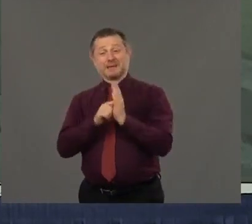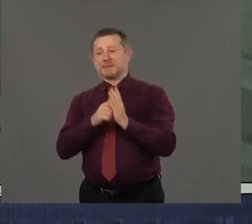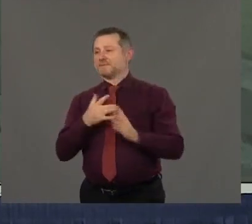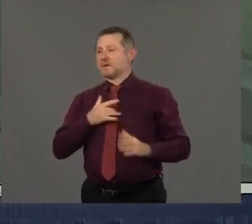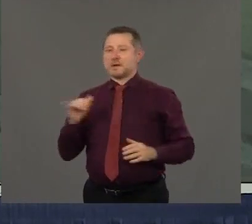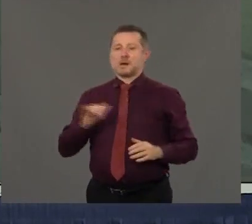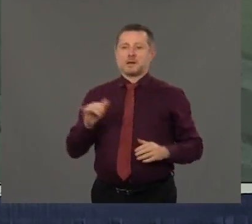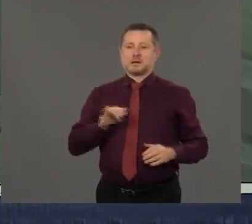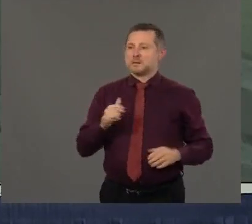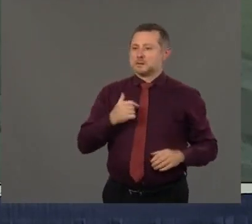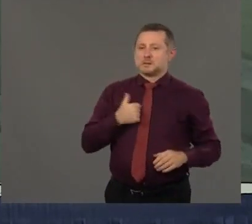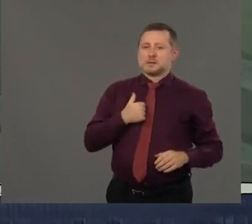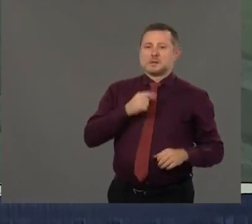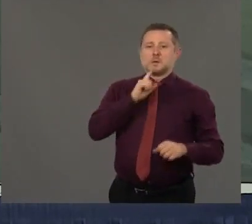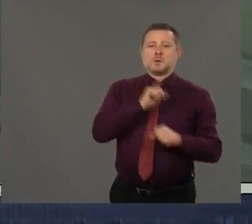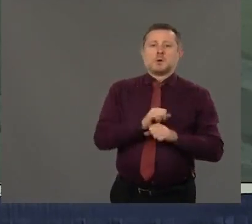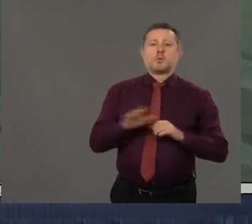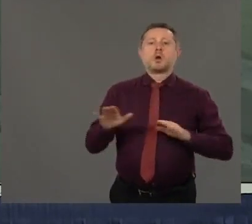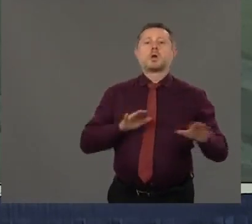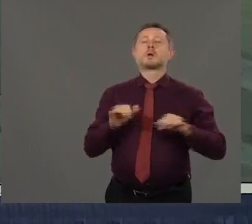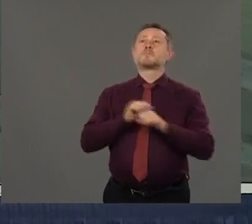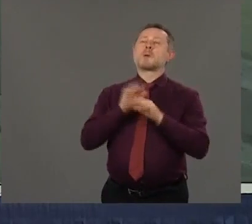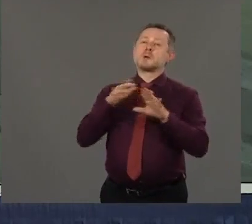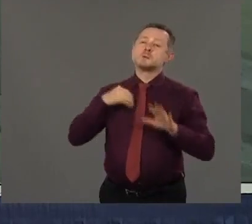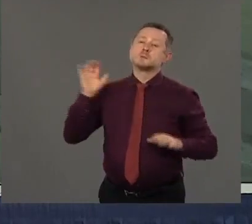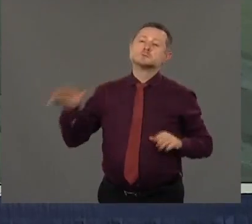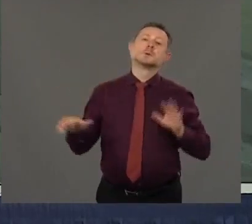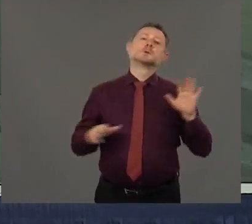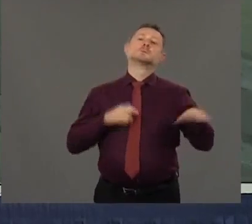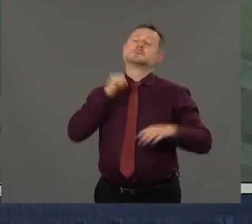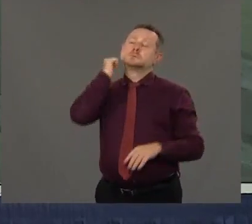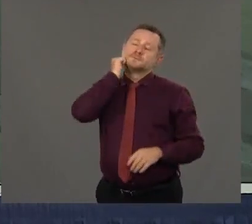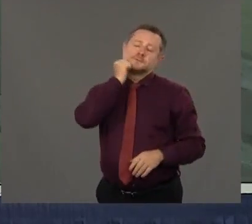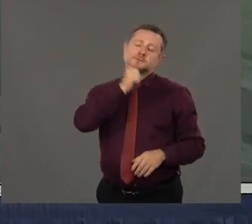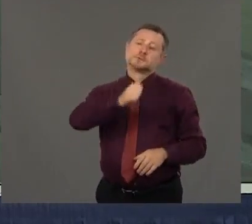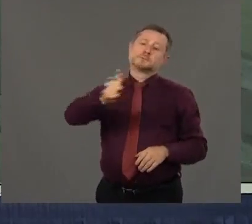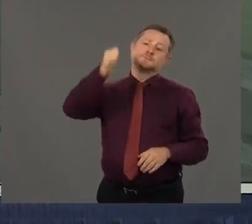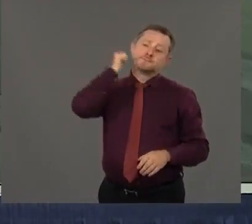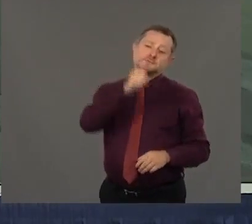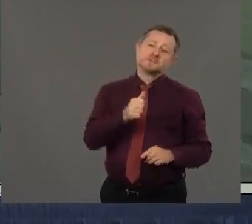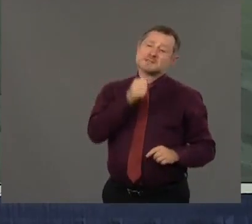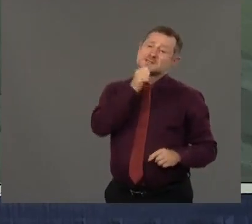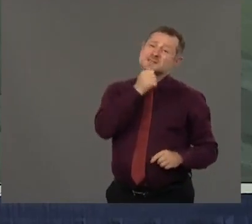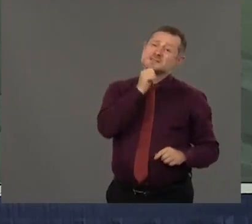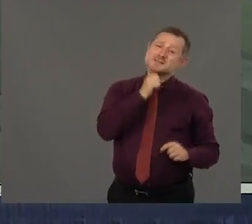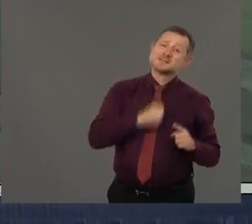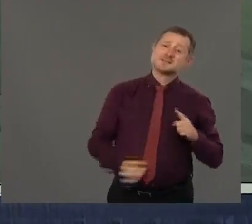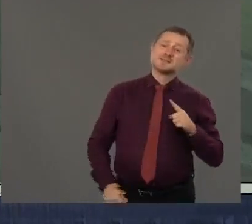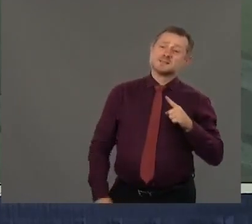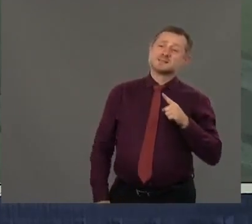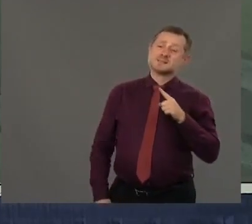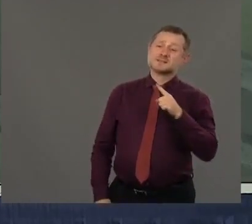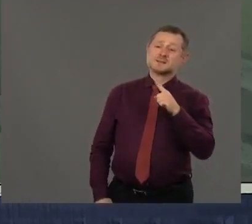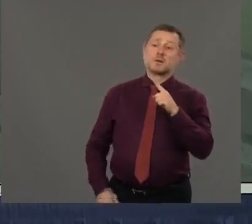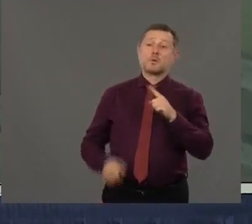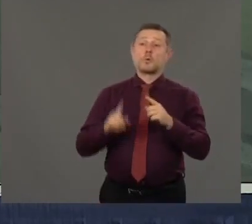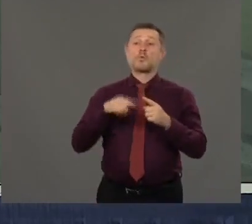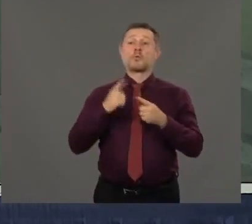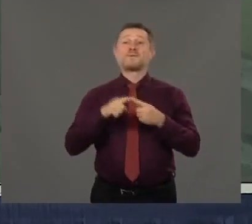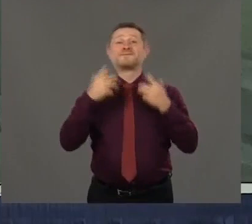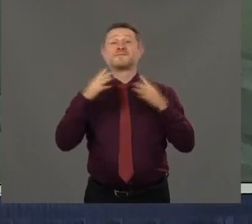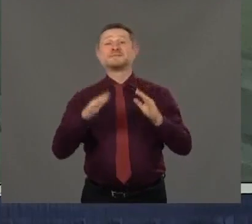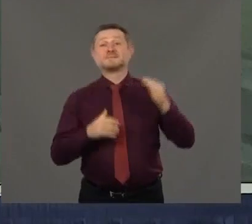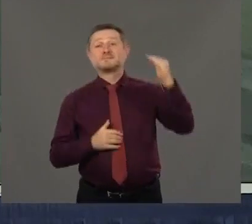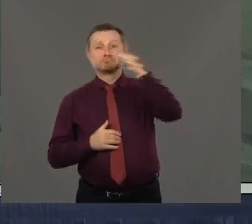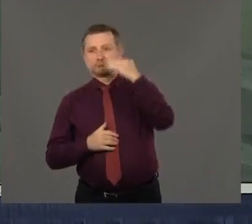mountain. And you couldn't even see the top of the mountain because the top of the mountain was like in